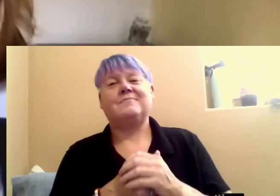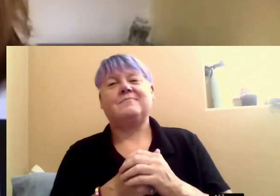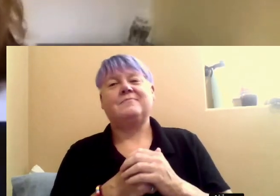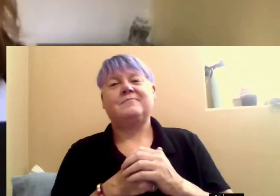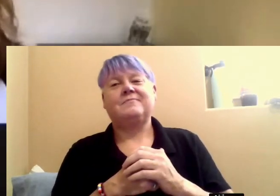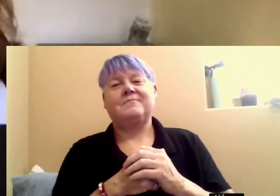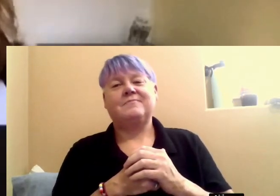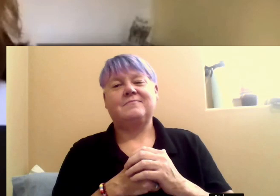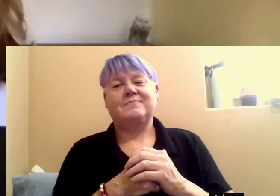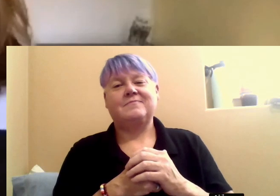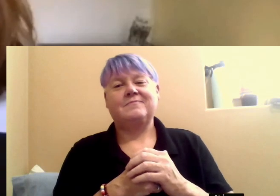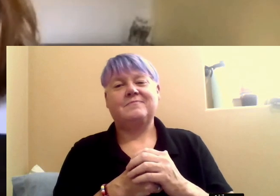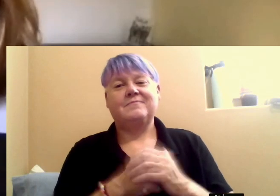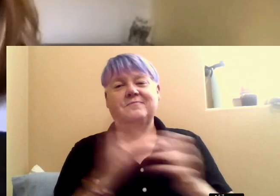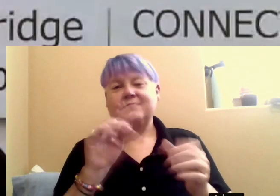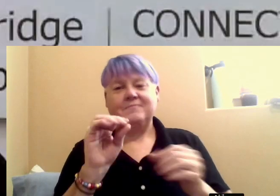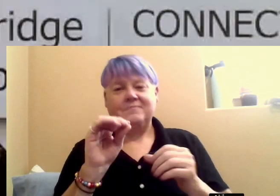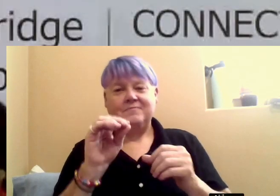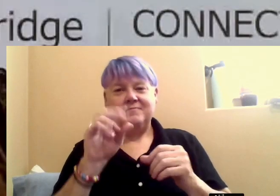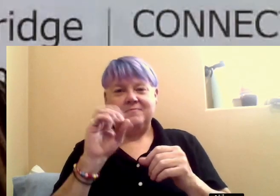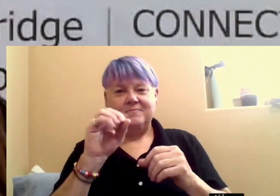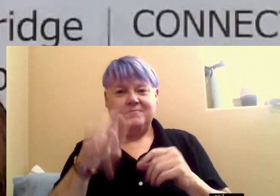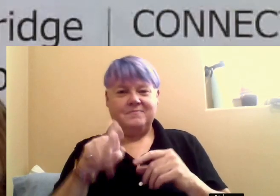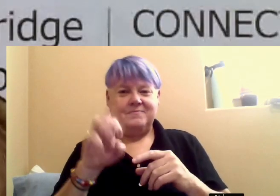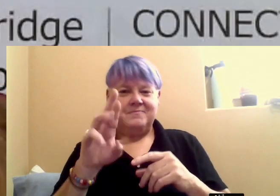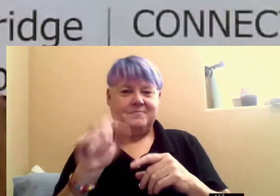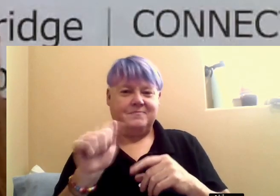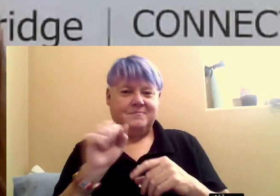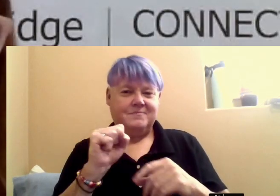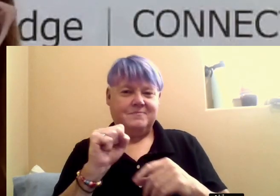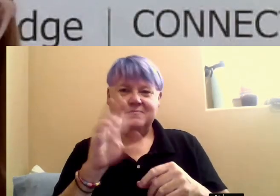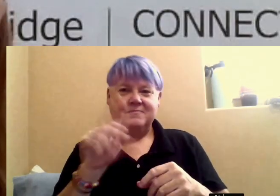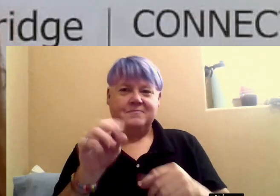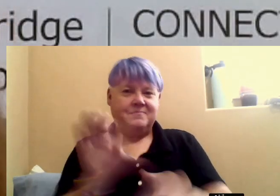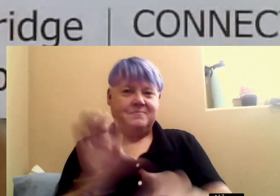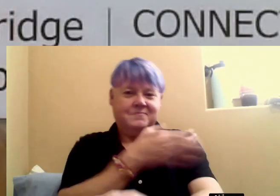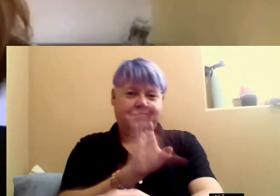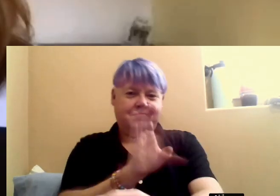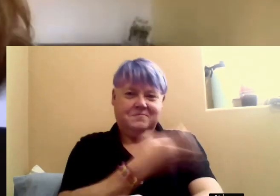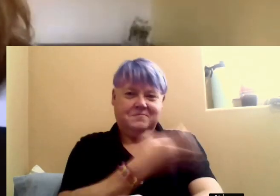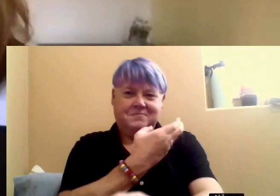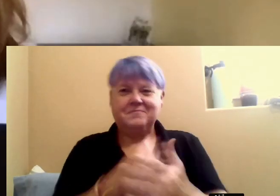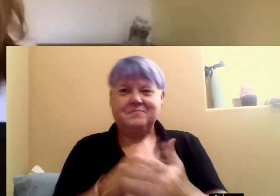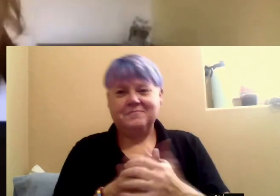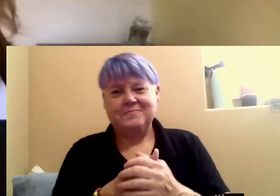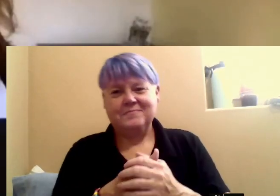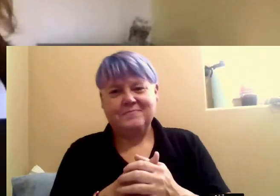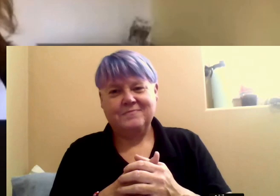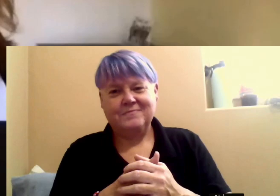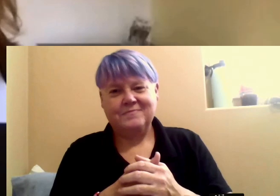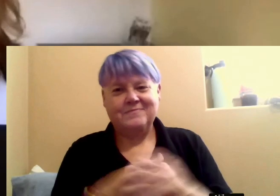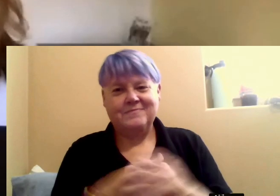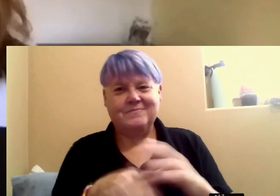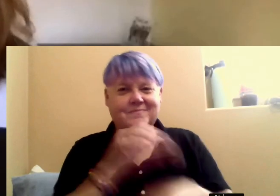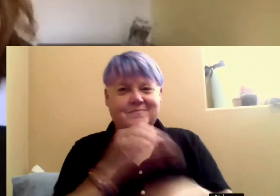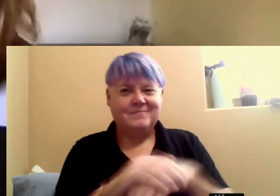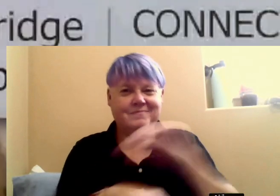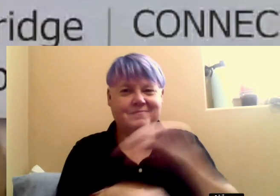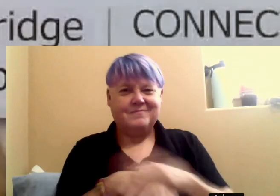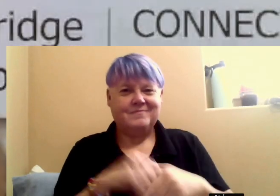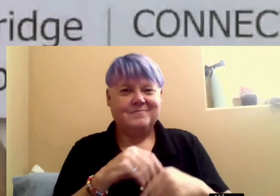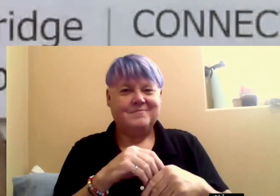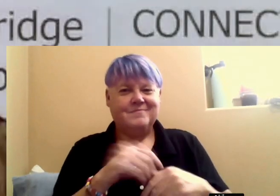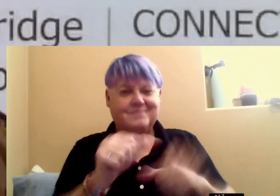Wow, no operas and no composing. Gotta step out of my comfort zone. There's like a huge variety in